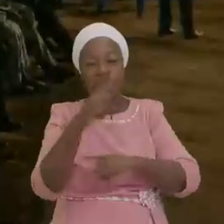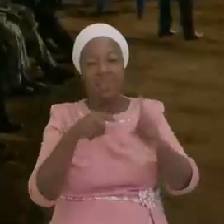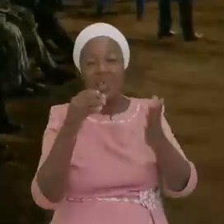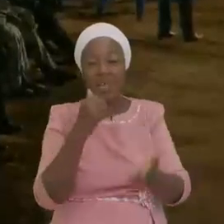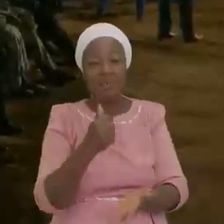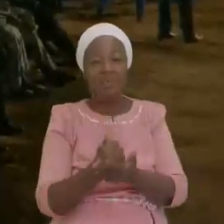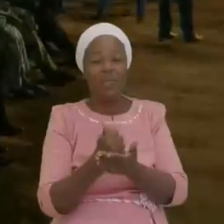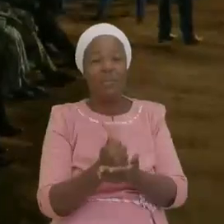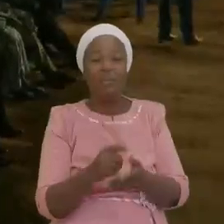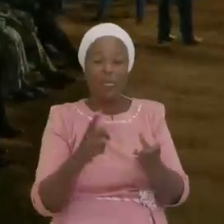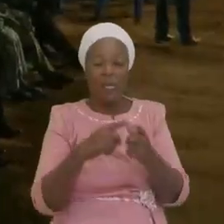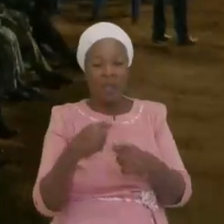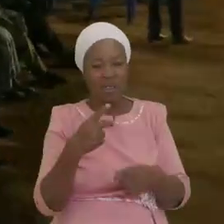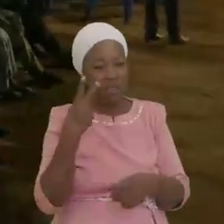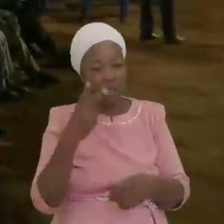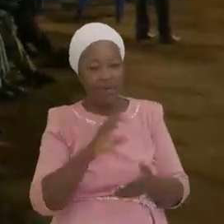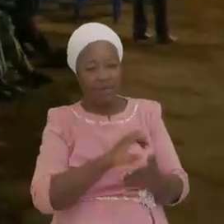Look at verse 23.